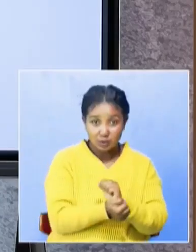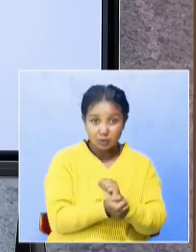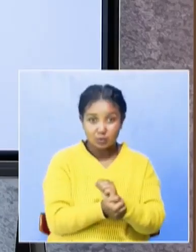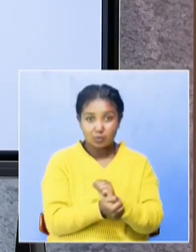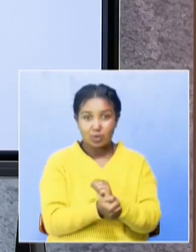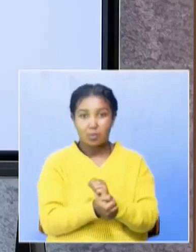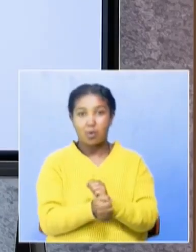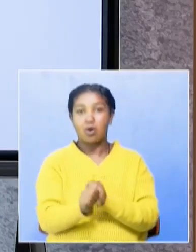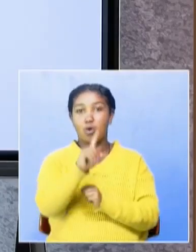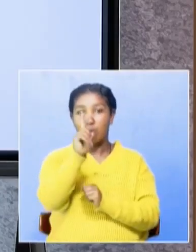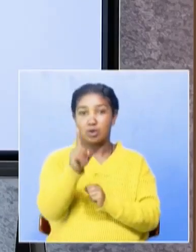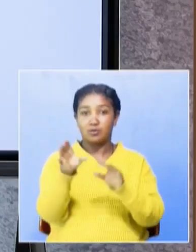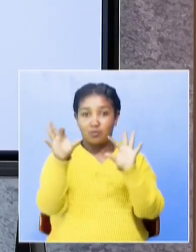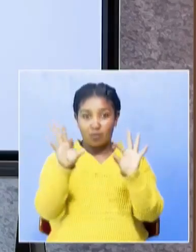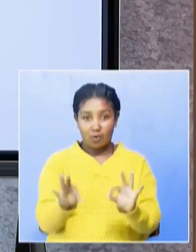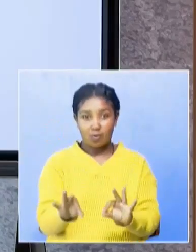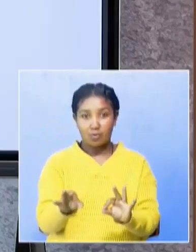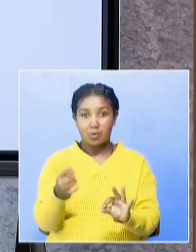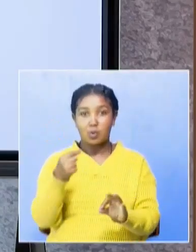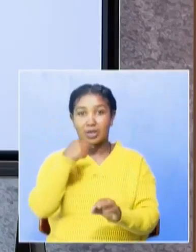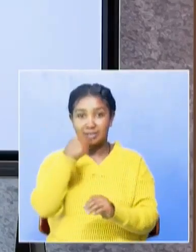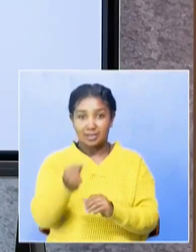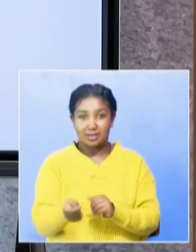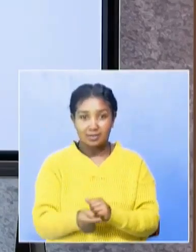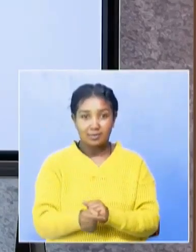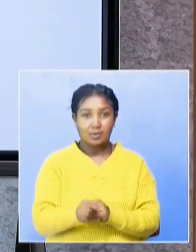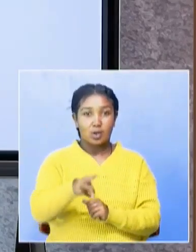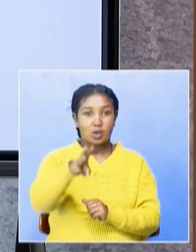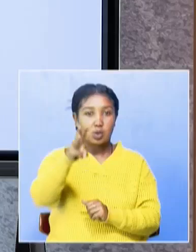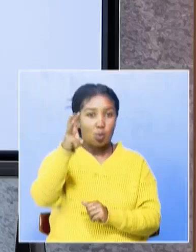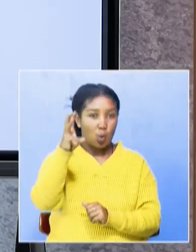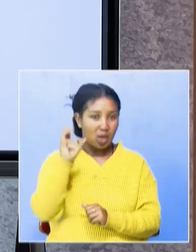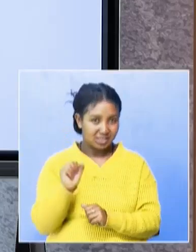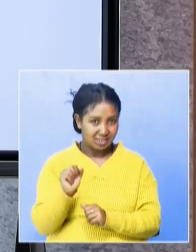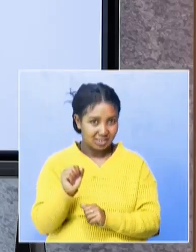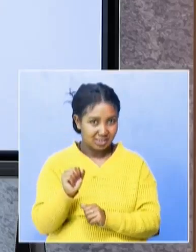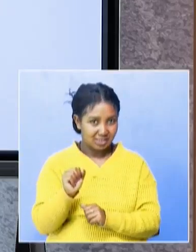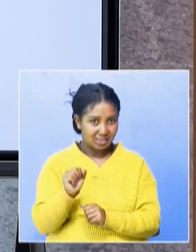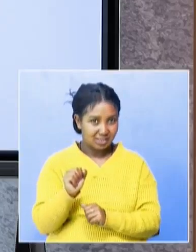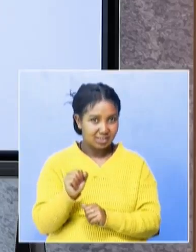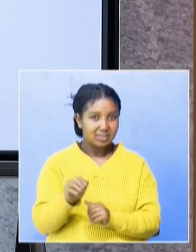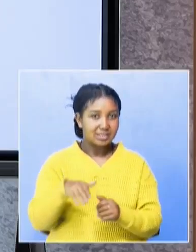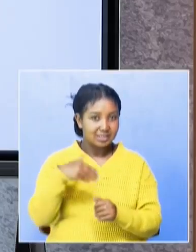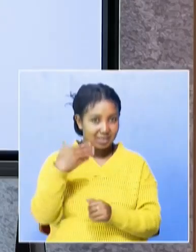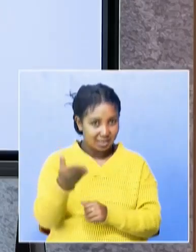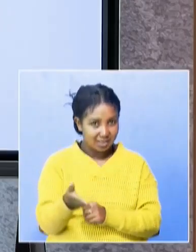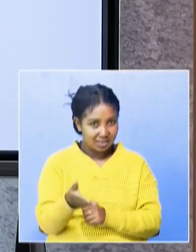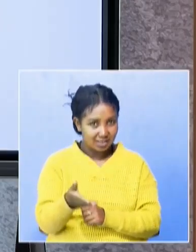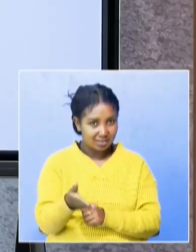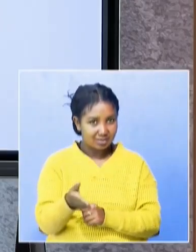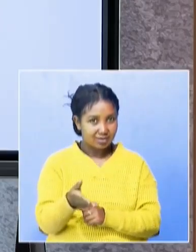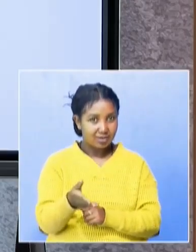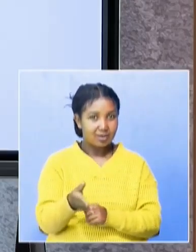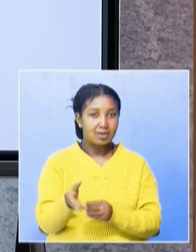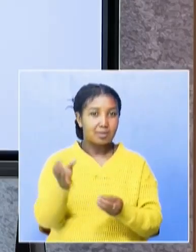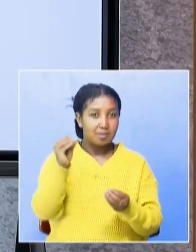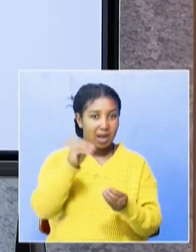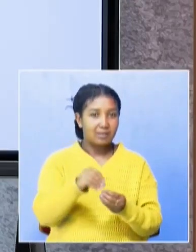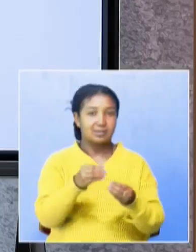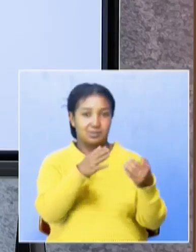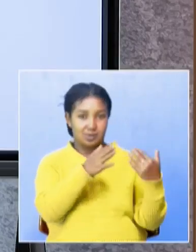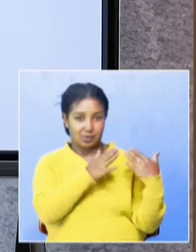into question form, we can say what? Was, then plus